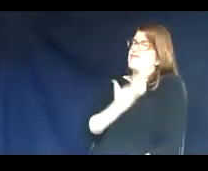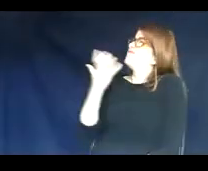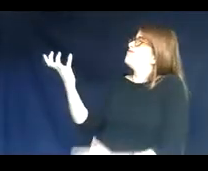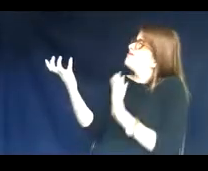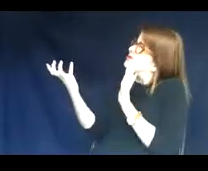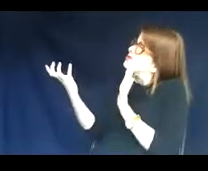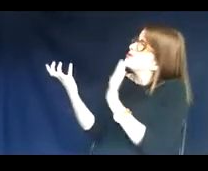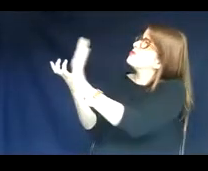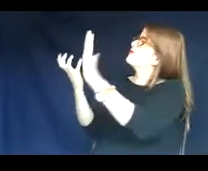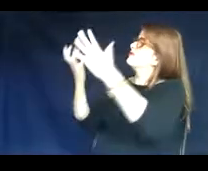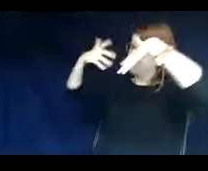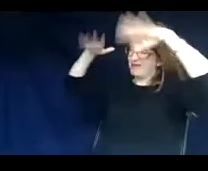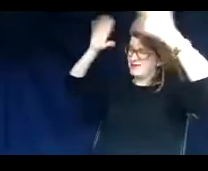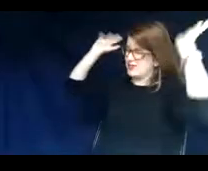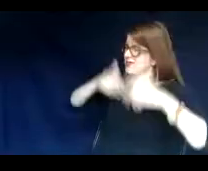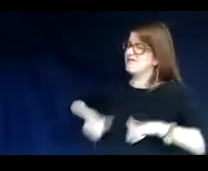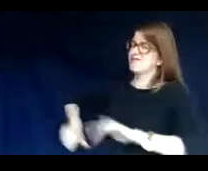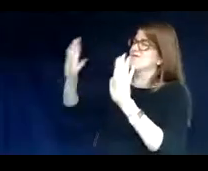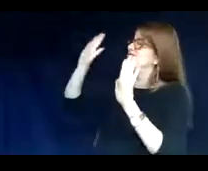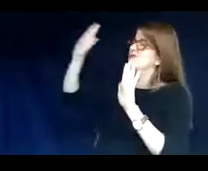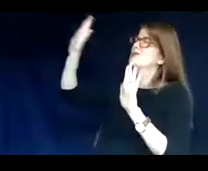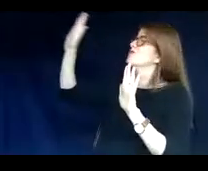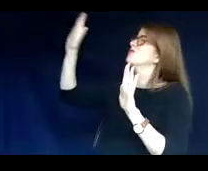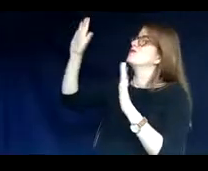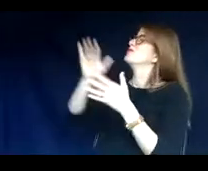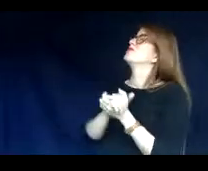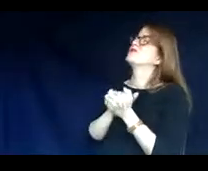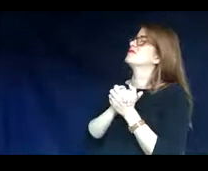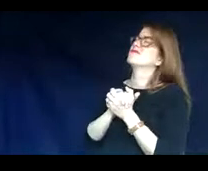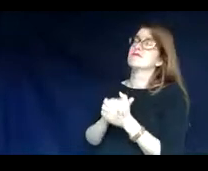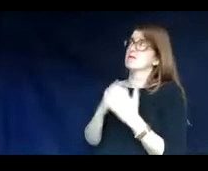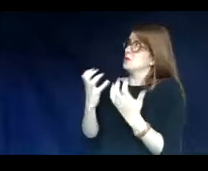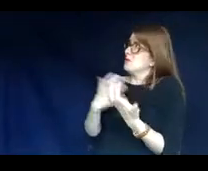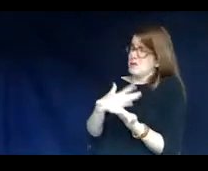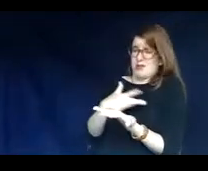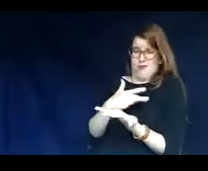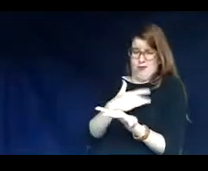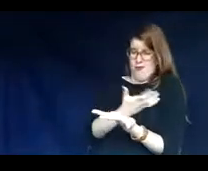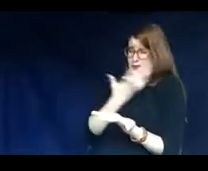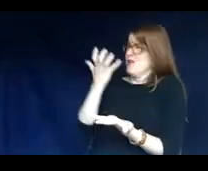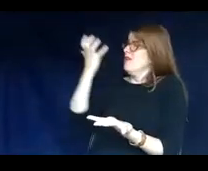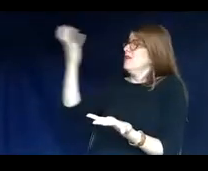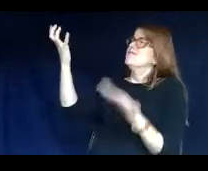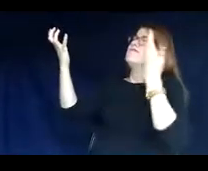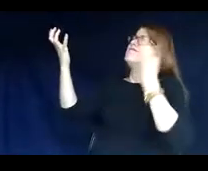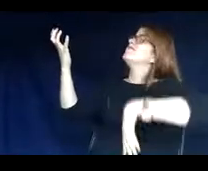you got it, you got it, you got it. If you want my heart.